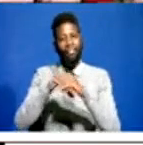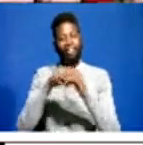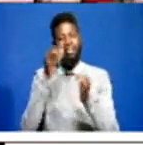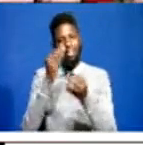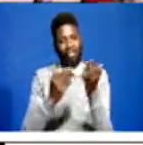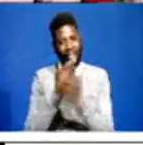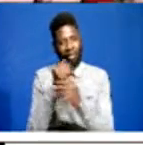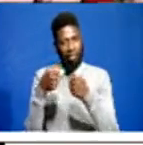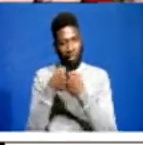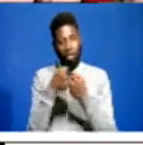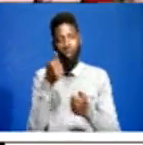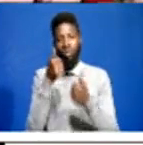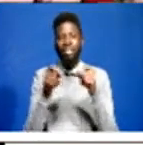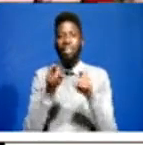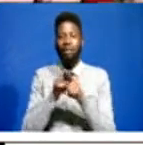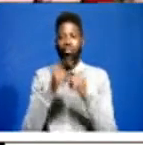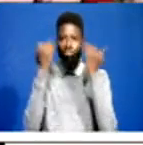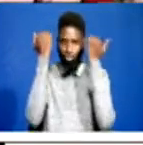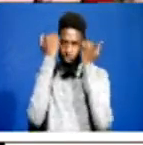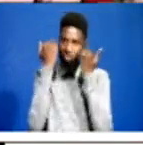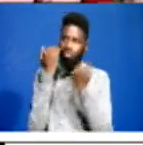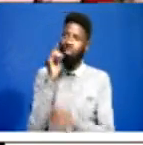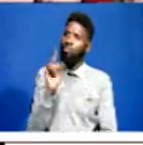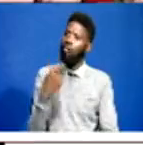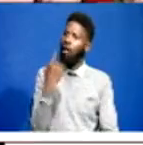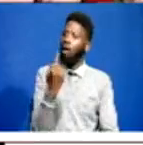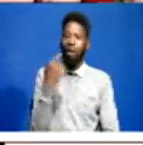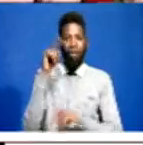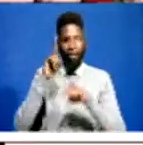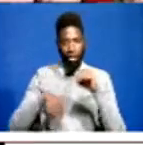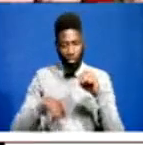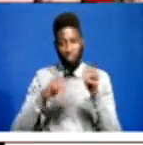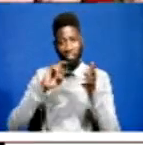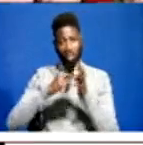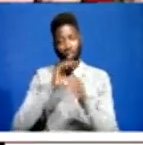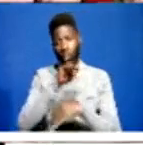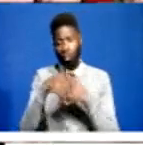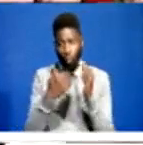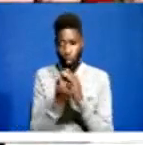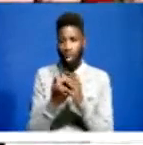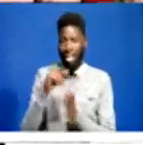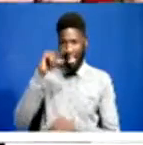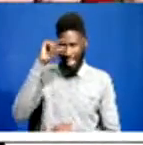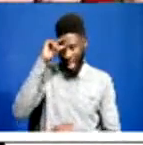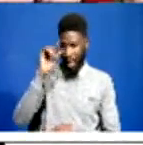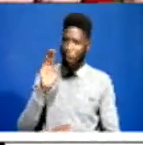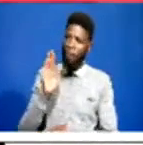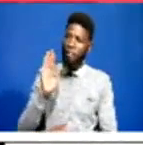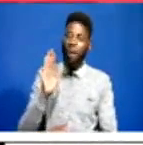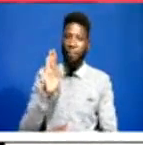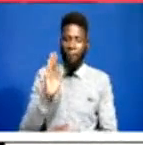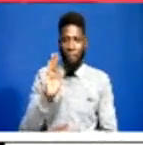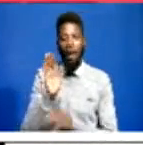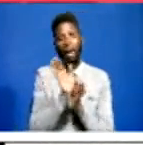cannot surmount on its own. Therefore, all arms of government should join hands and work together